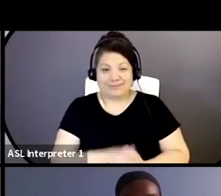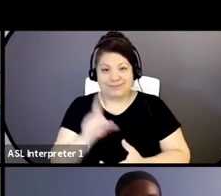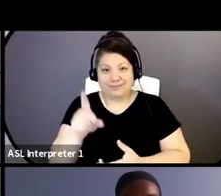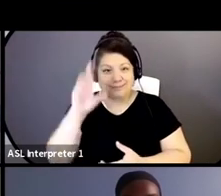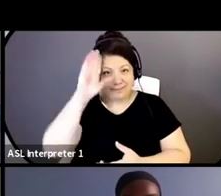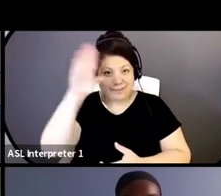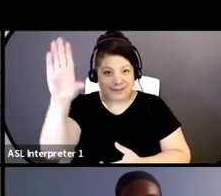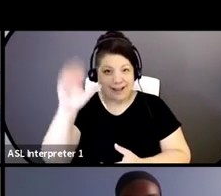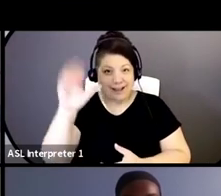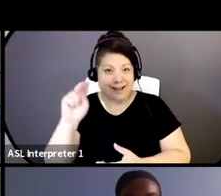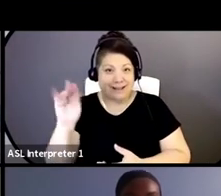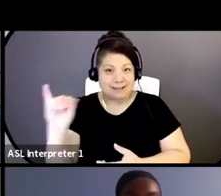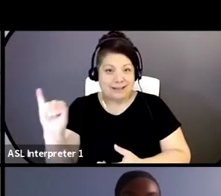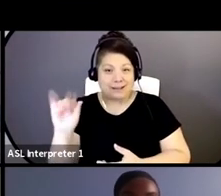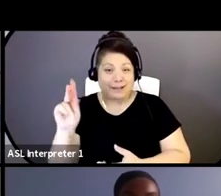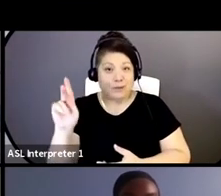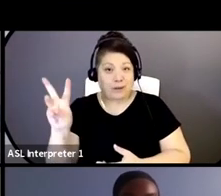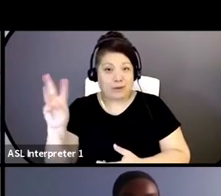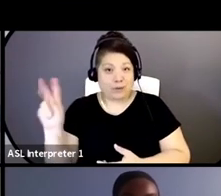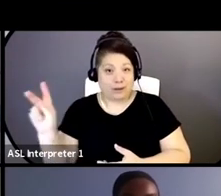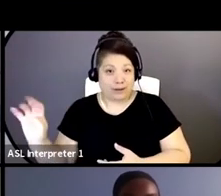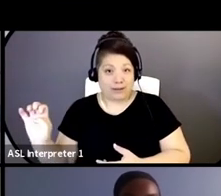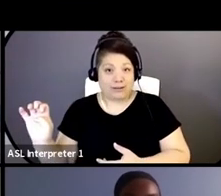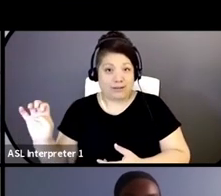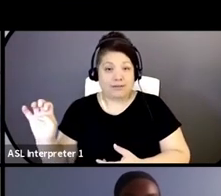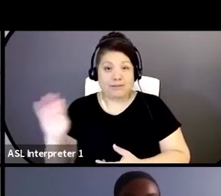Aninsikwa, kwekwe, sigo.